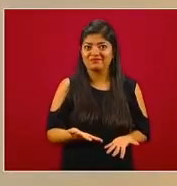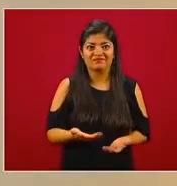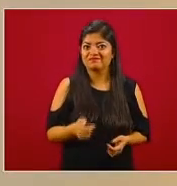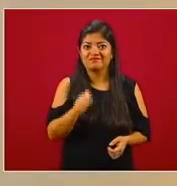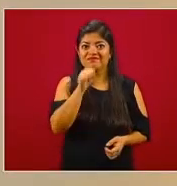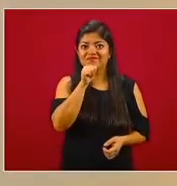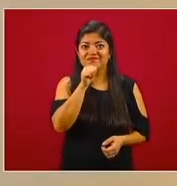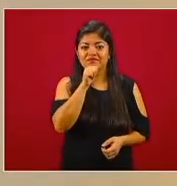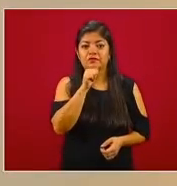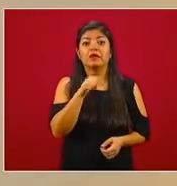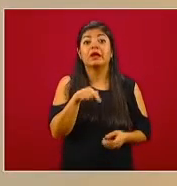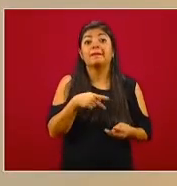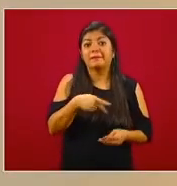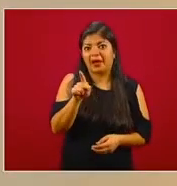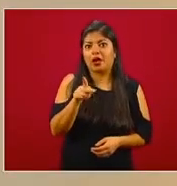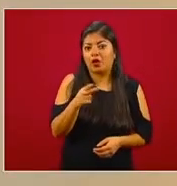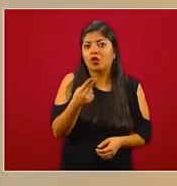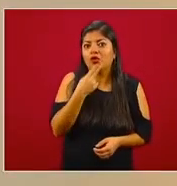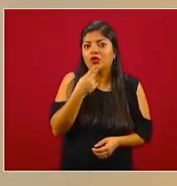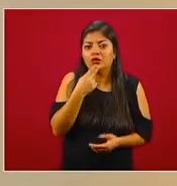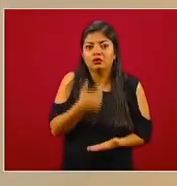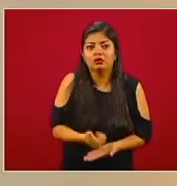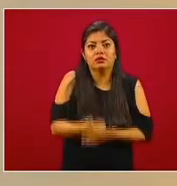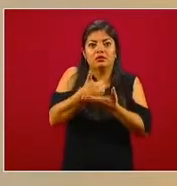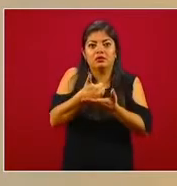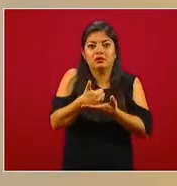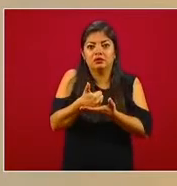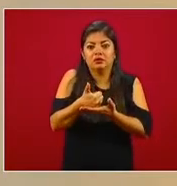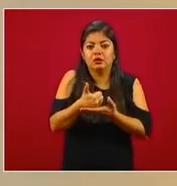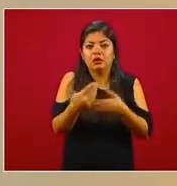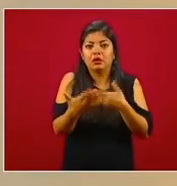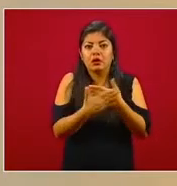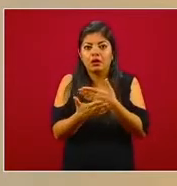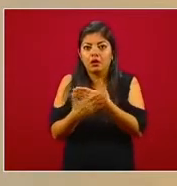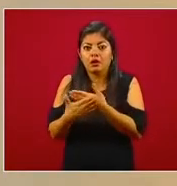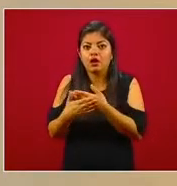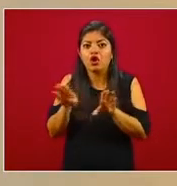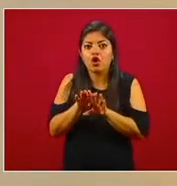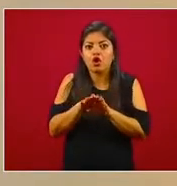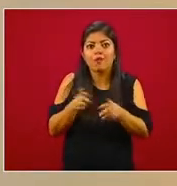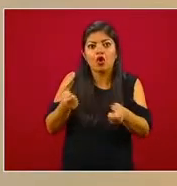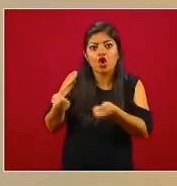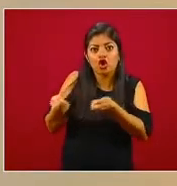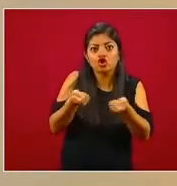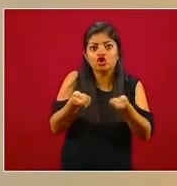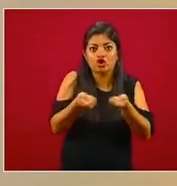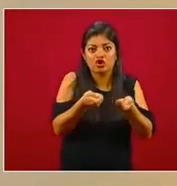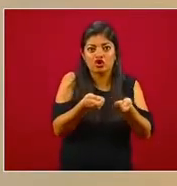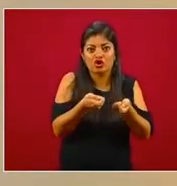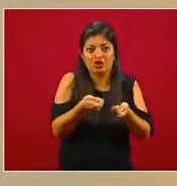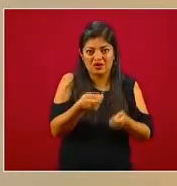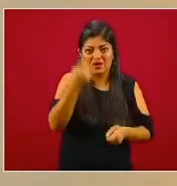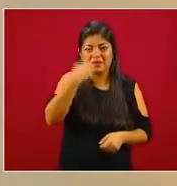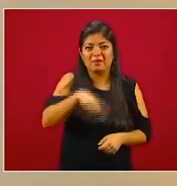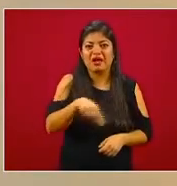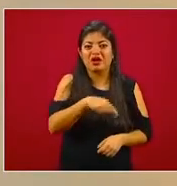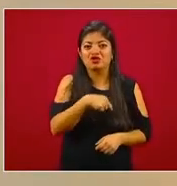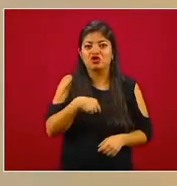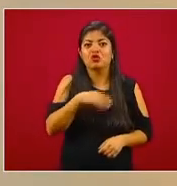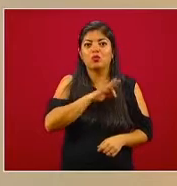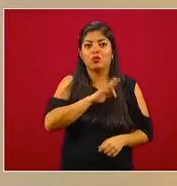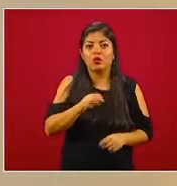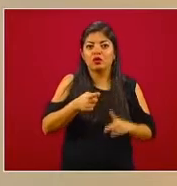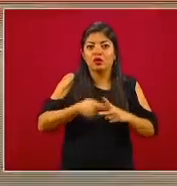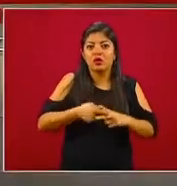very complex factors. We can never predict the reality. Things can never be the reality. They are